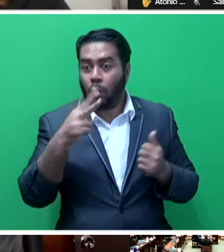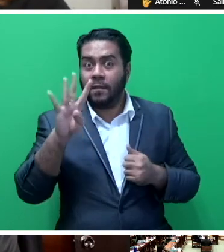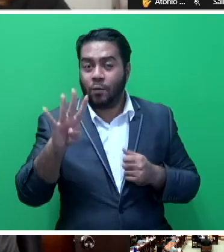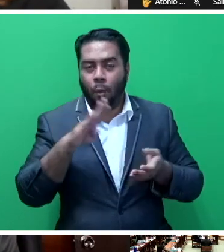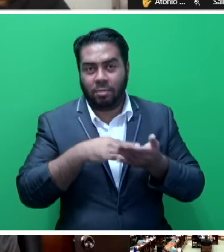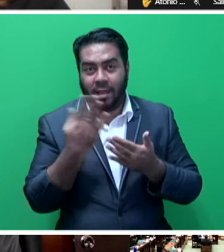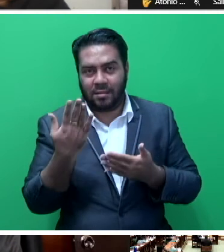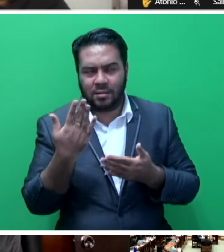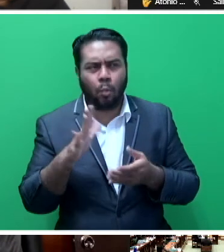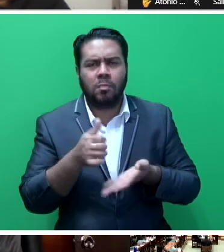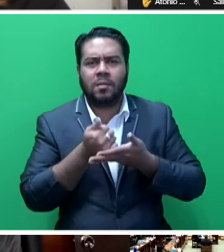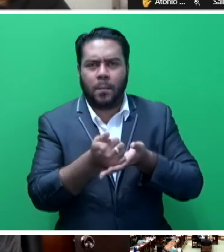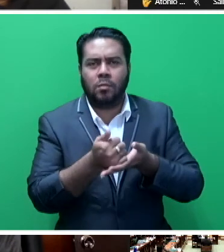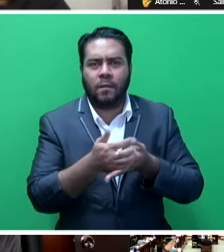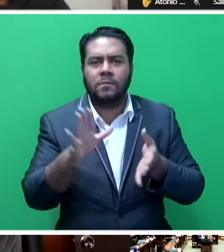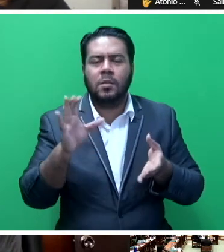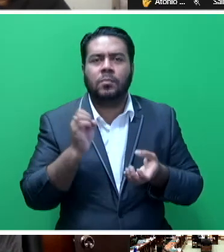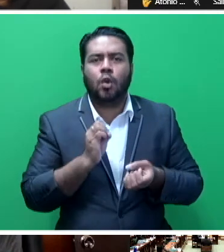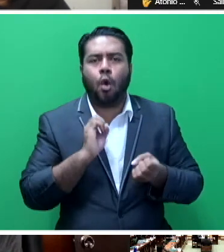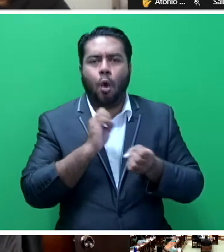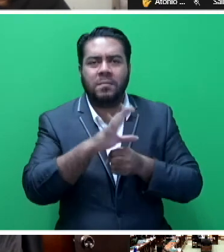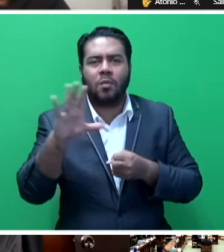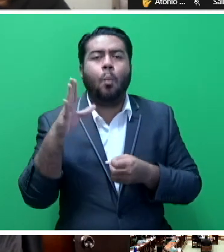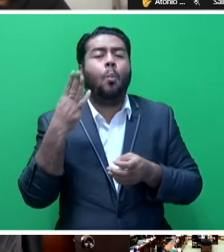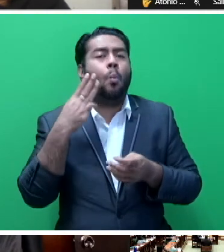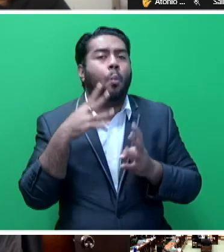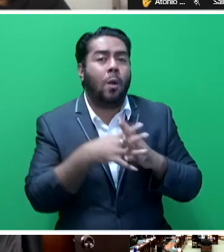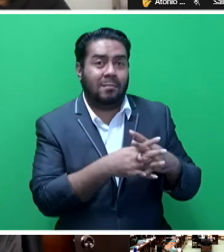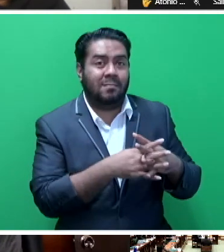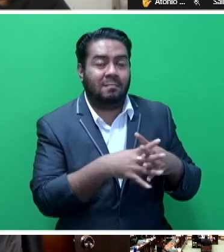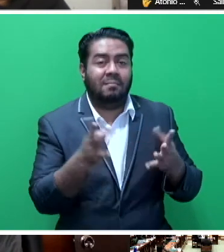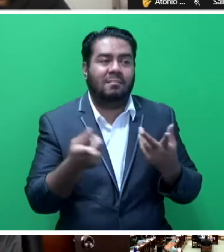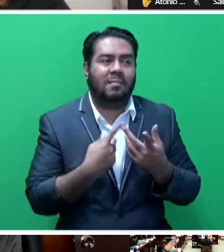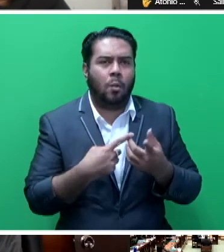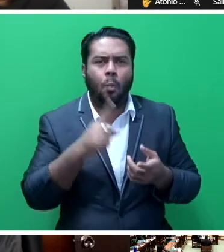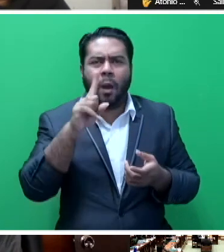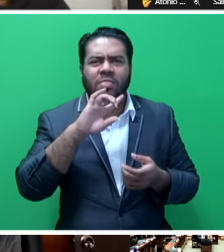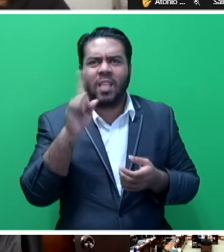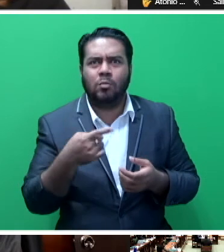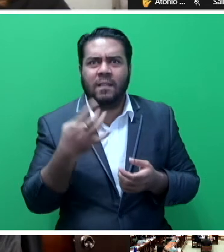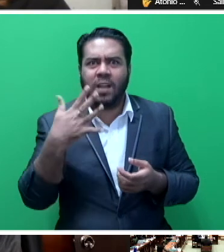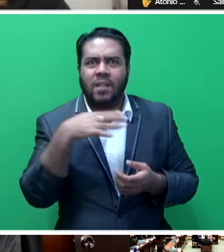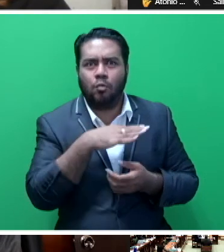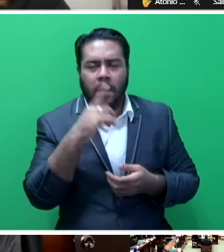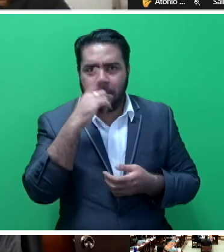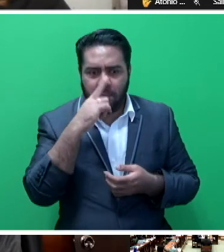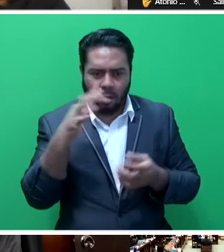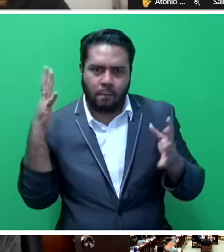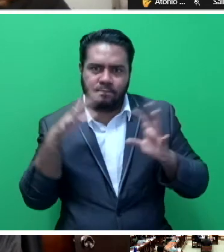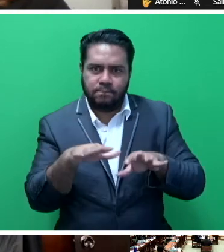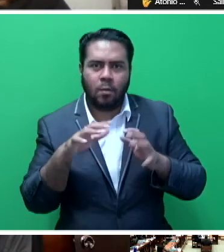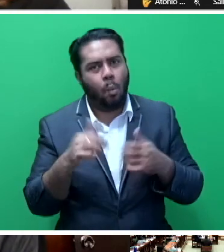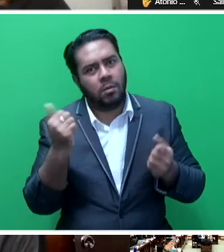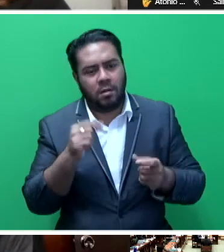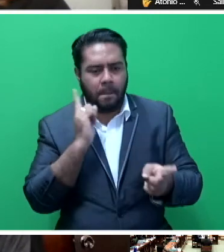with the support of Commissioner Weston and also other civil servants, were able to see 1,562 patients. And out